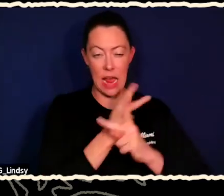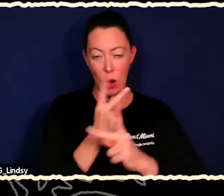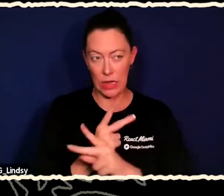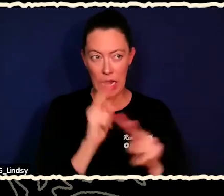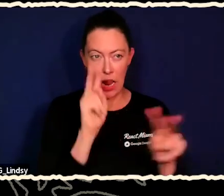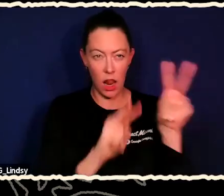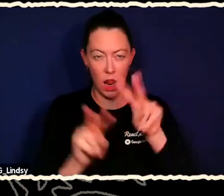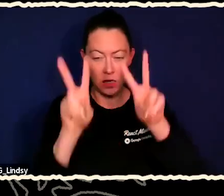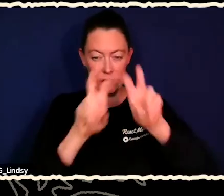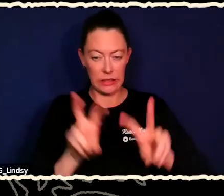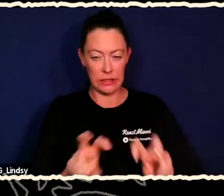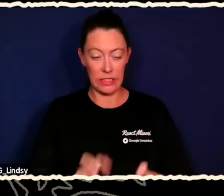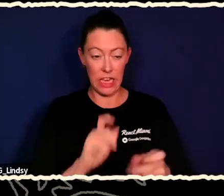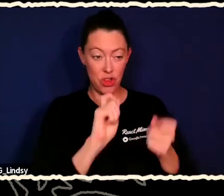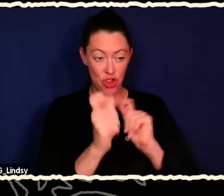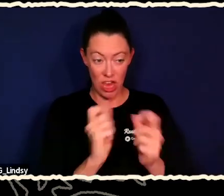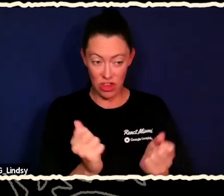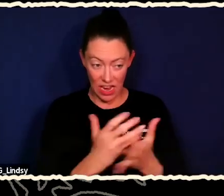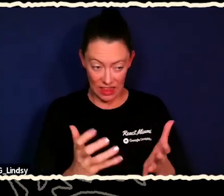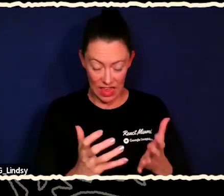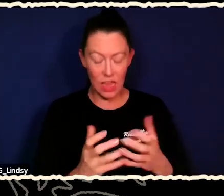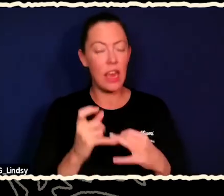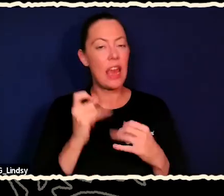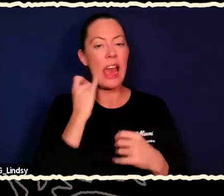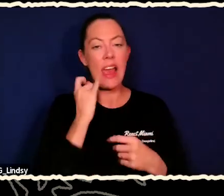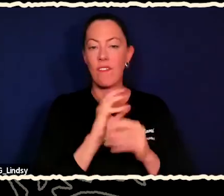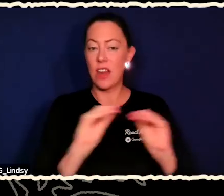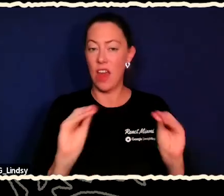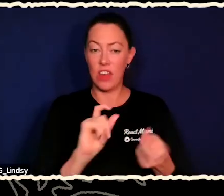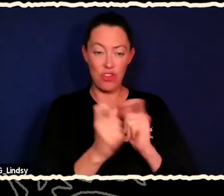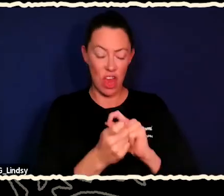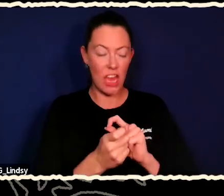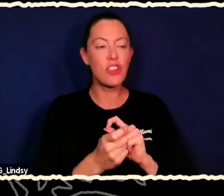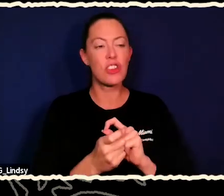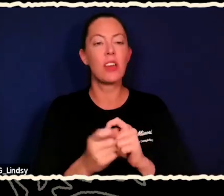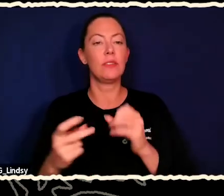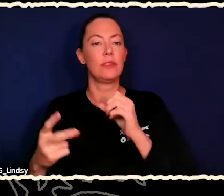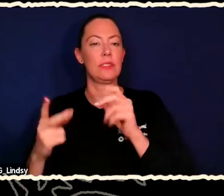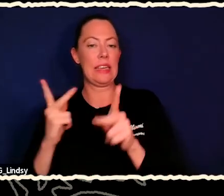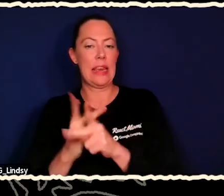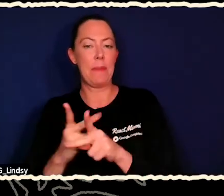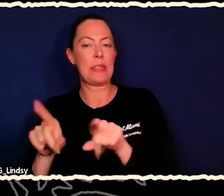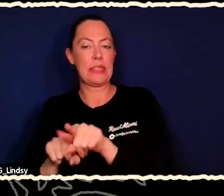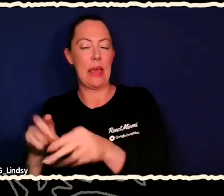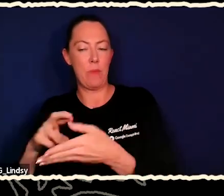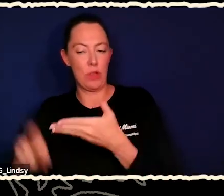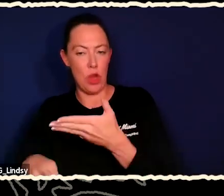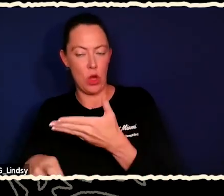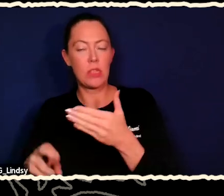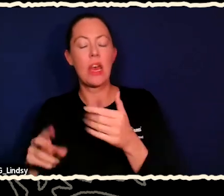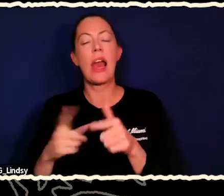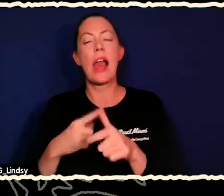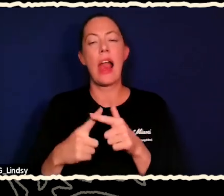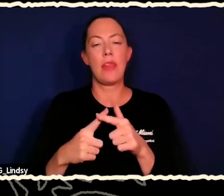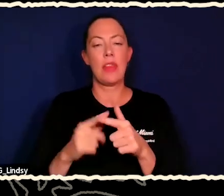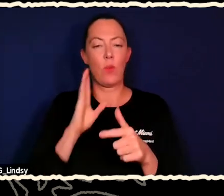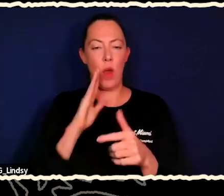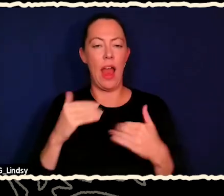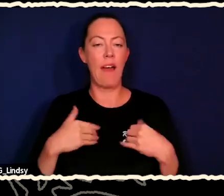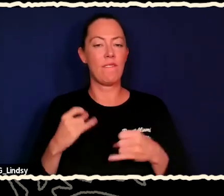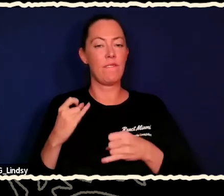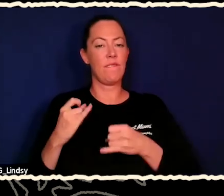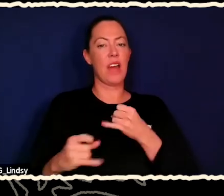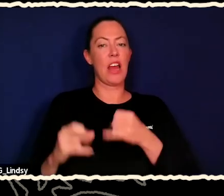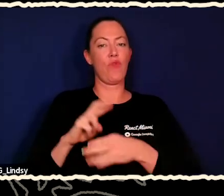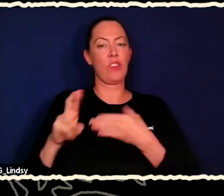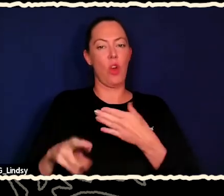changed, saves the results, otherwise it reuses the cache value, and then we return the final result. So every single